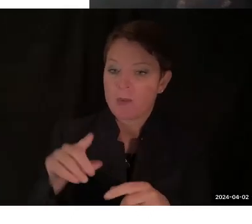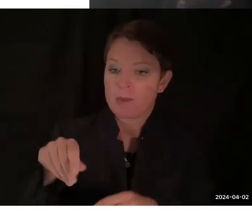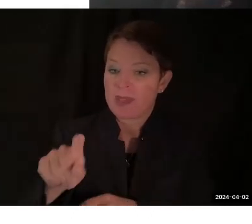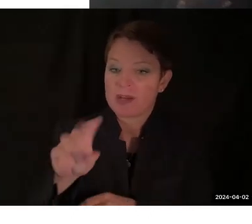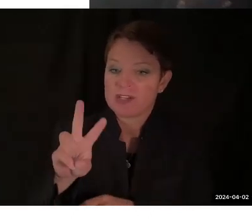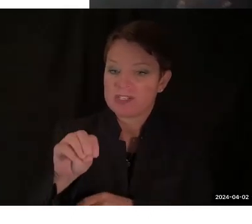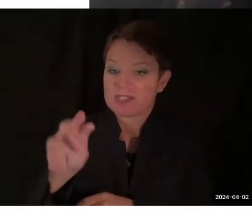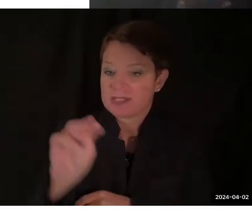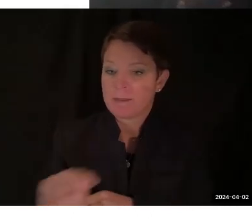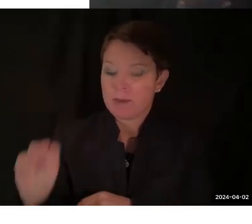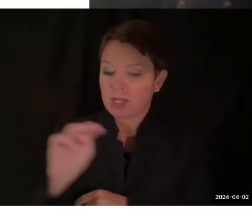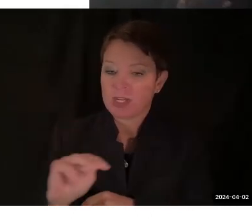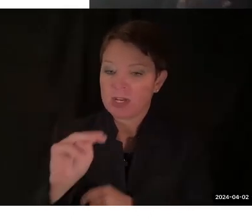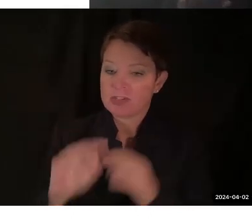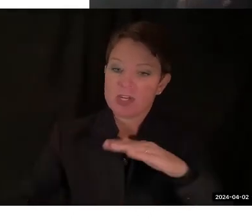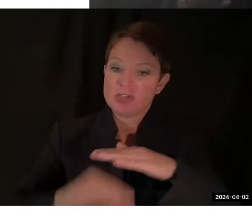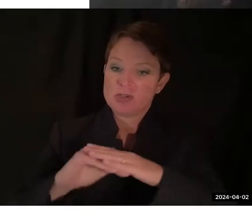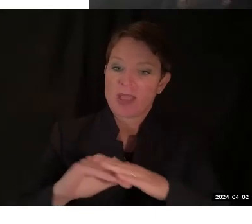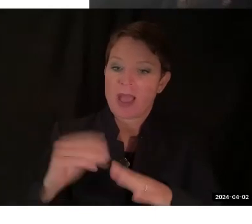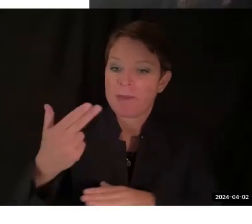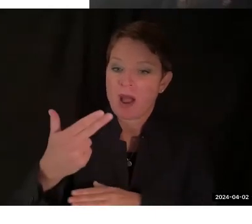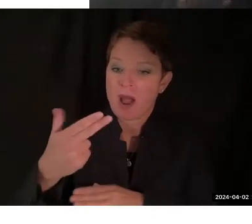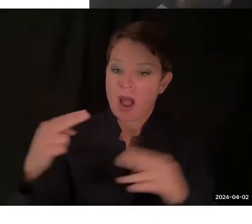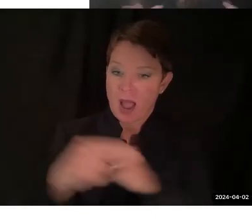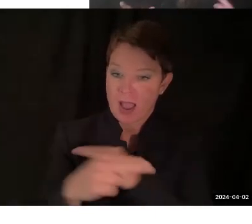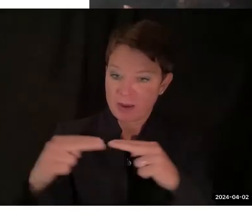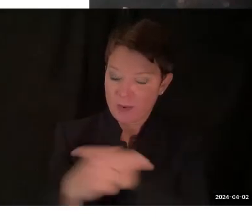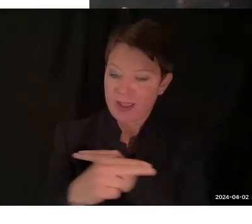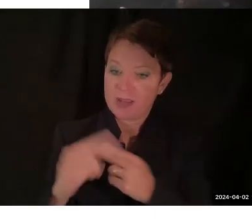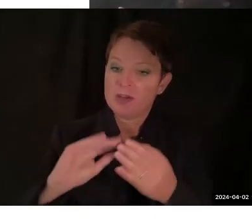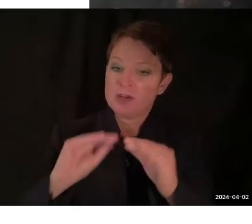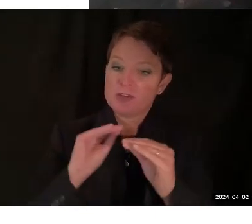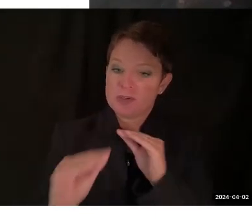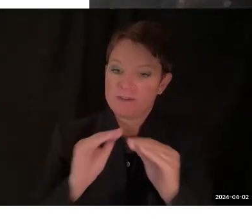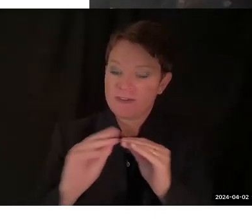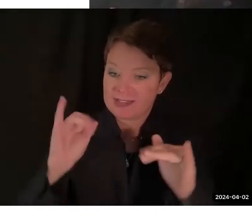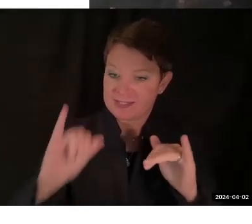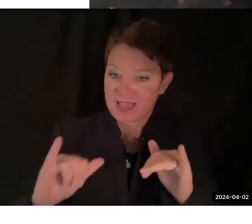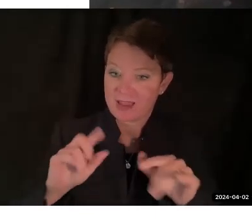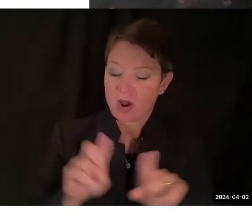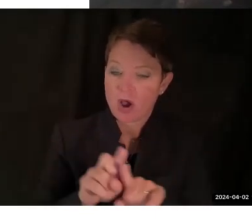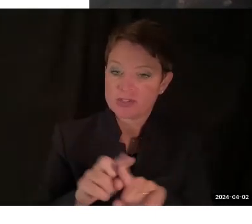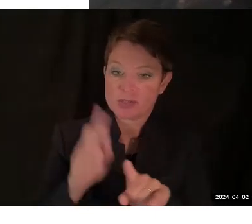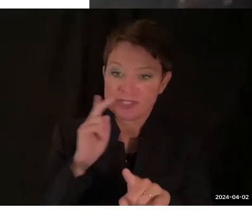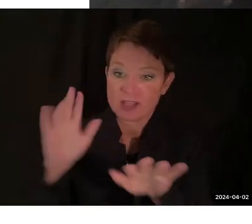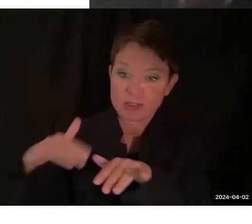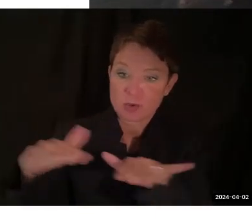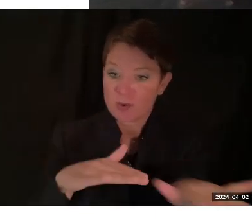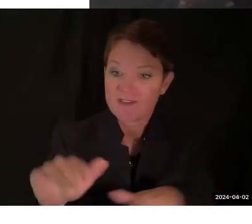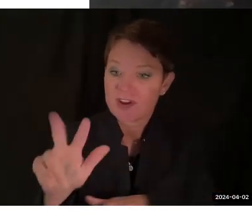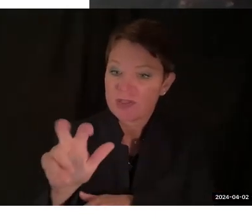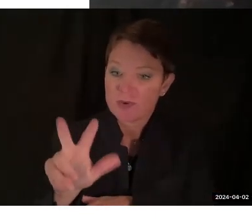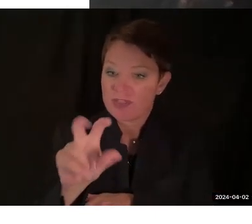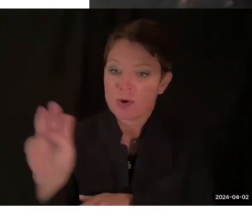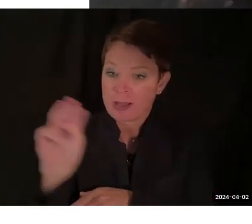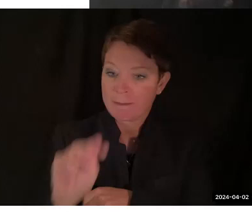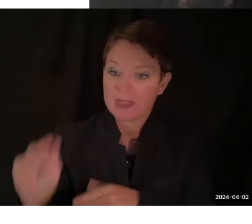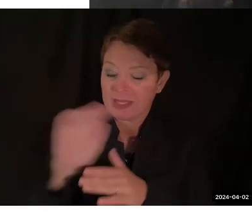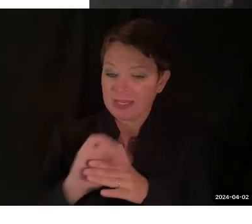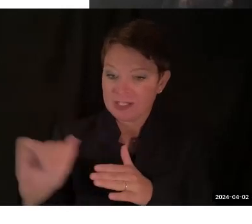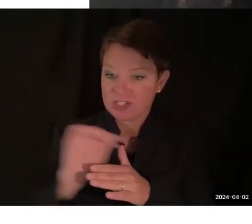$160 million to cap the highway and fix that urban fabric. You can also see that down the river, we're spending $330 million